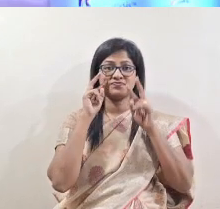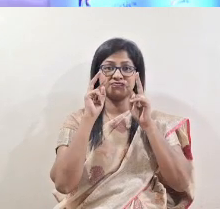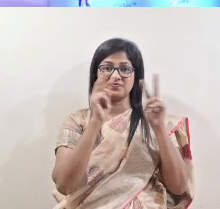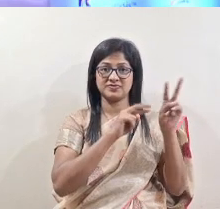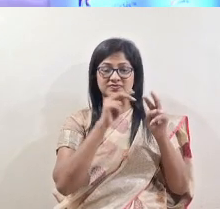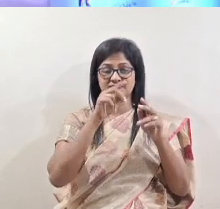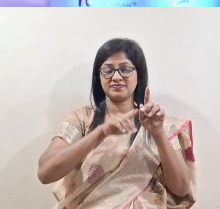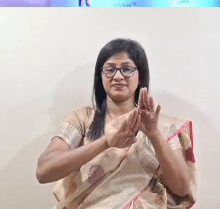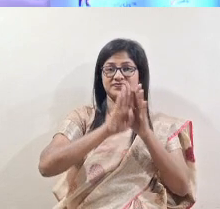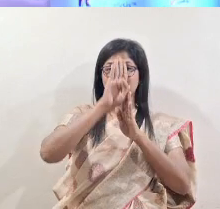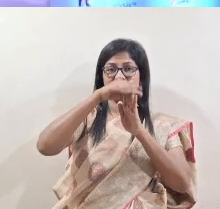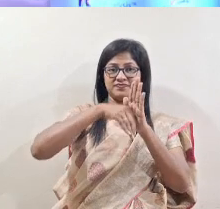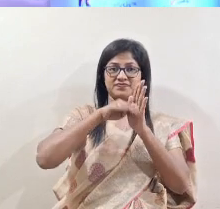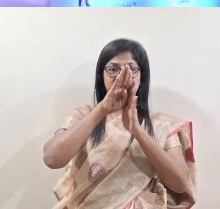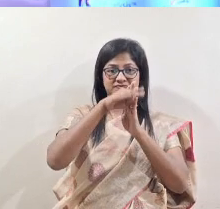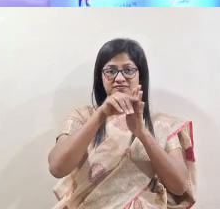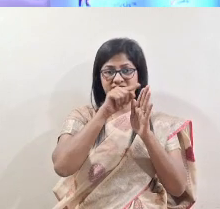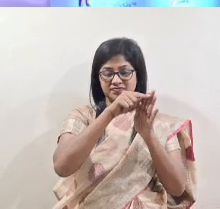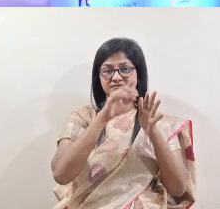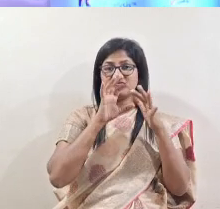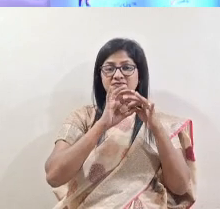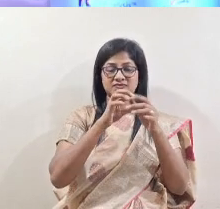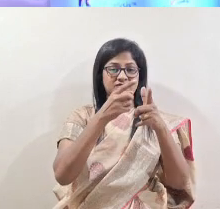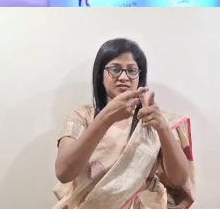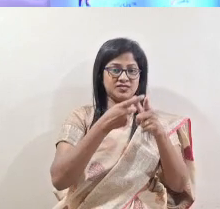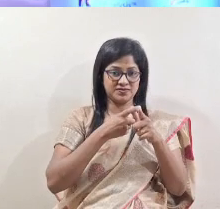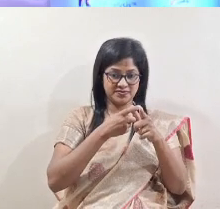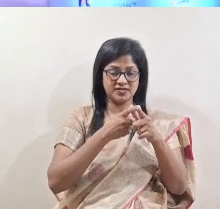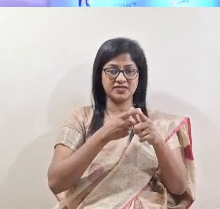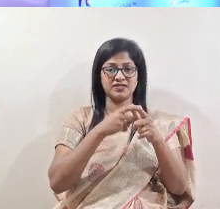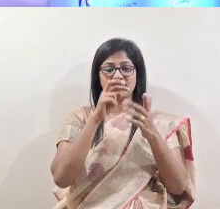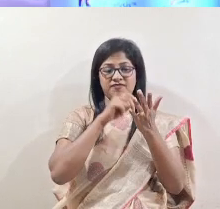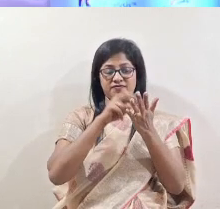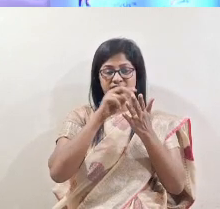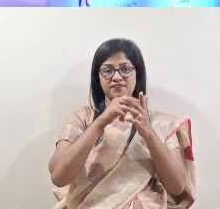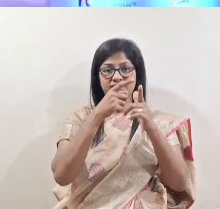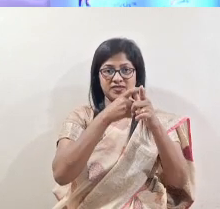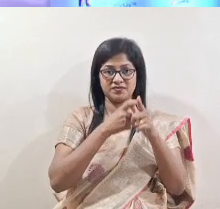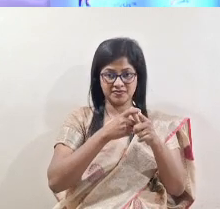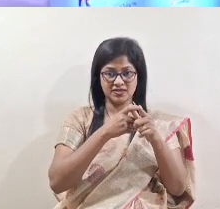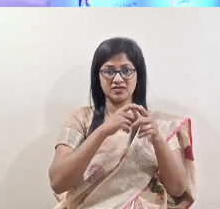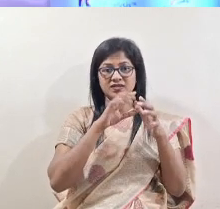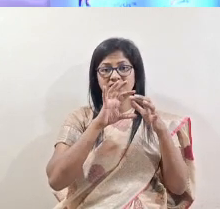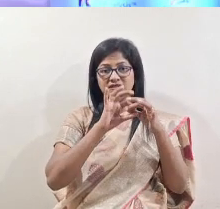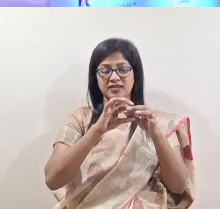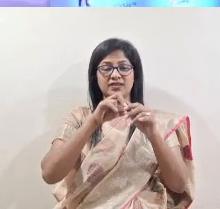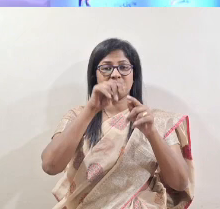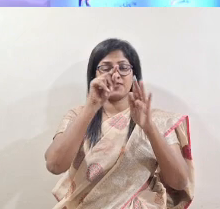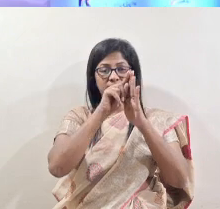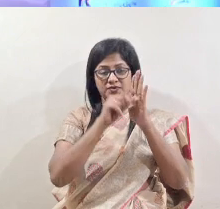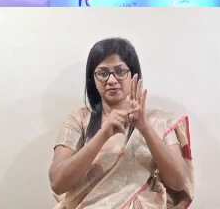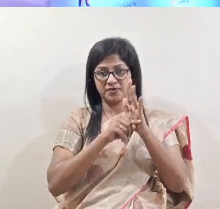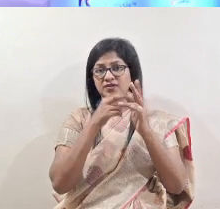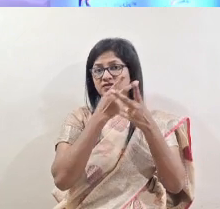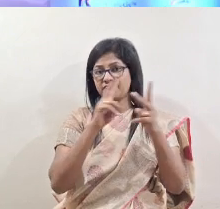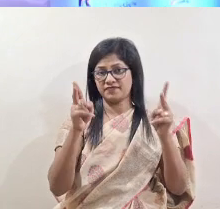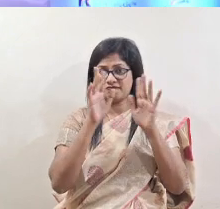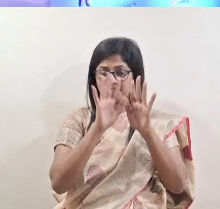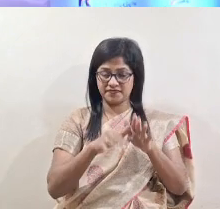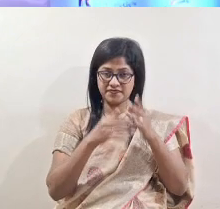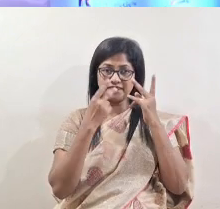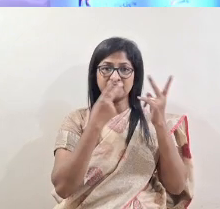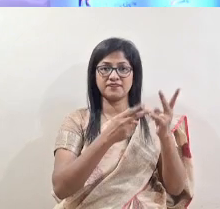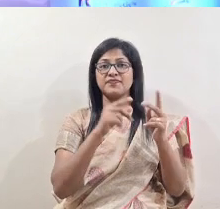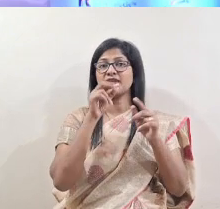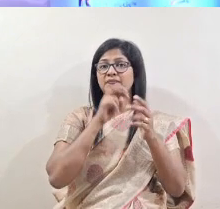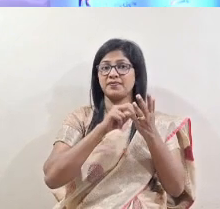Now here you can see the graph for speed and speed of pedestrian with respect to various parameters which we have